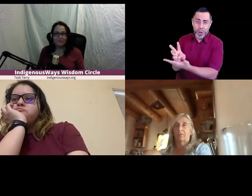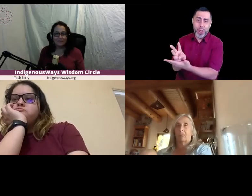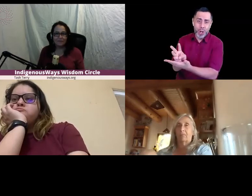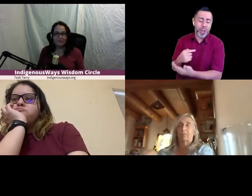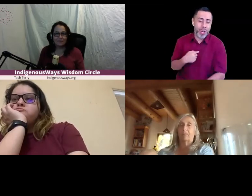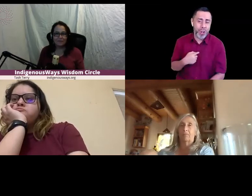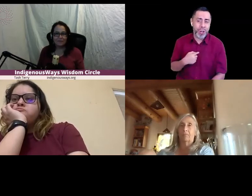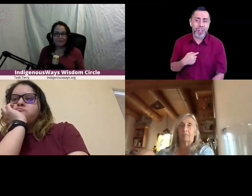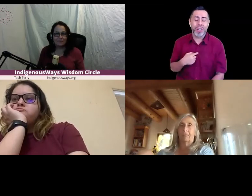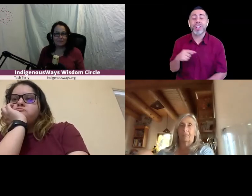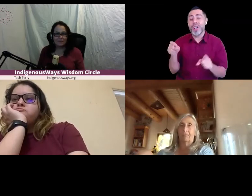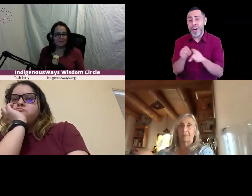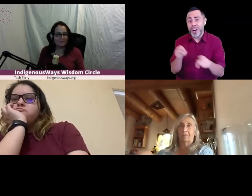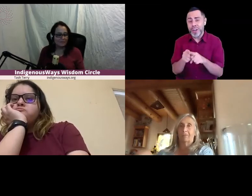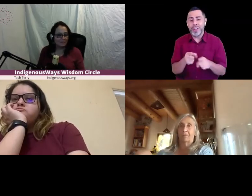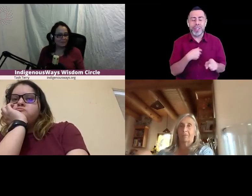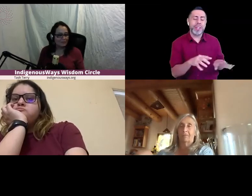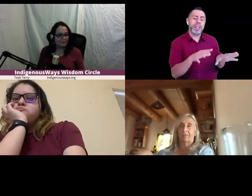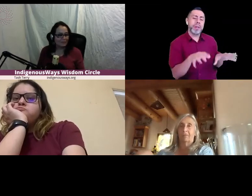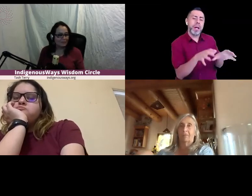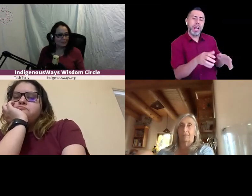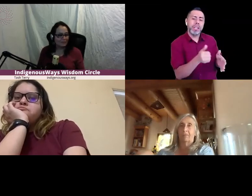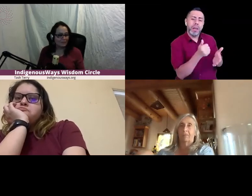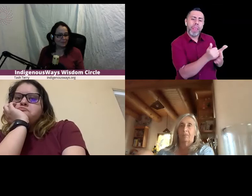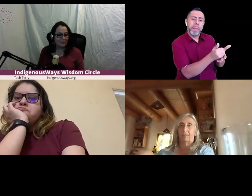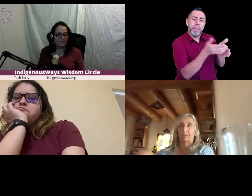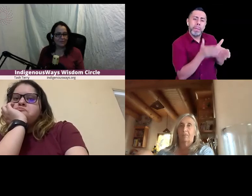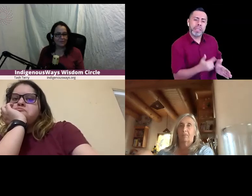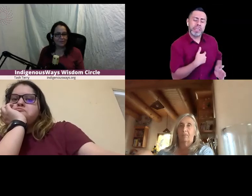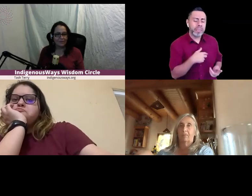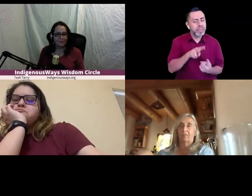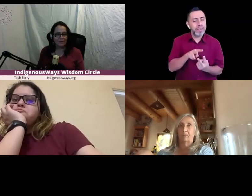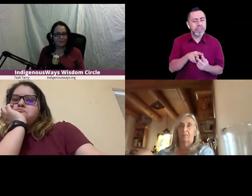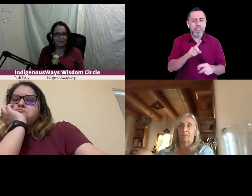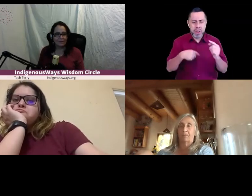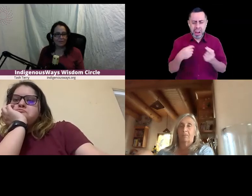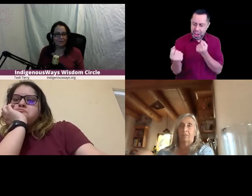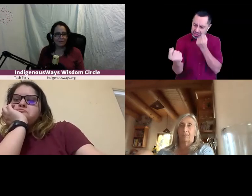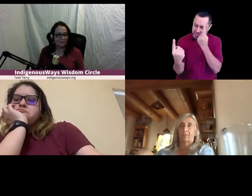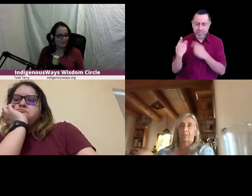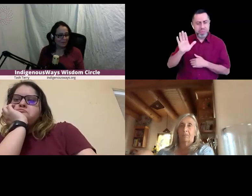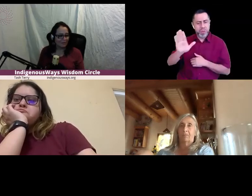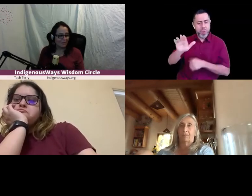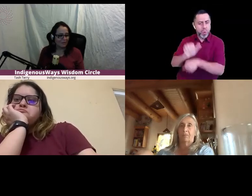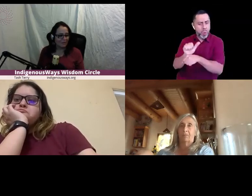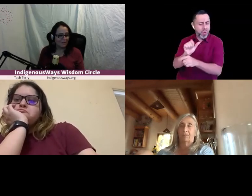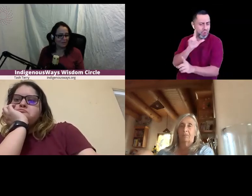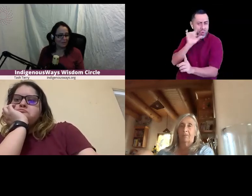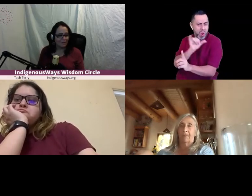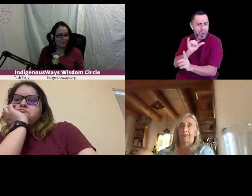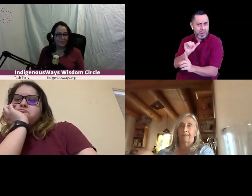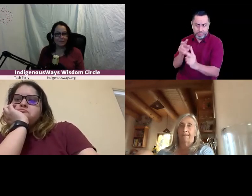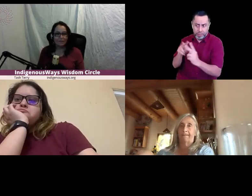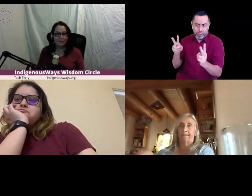do massage therapy primarily these days, but I understand the kind of work that you do and how valuable it is. And I'm very